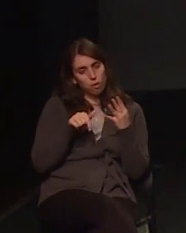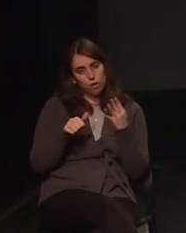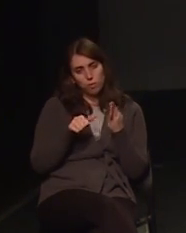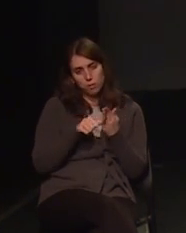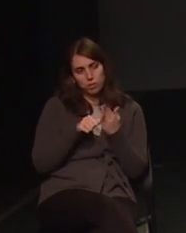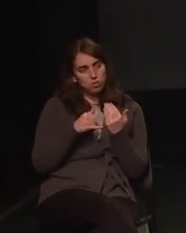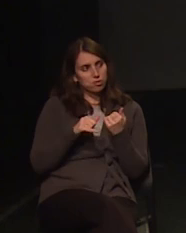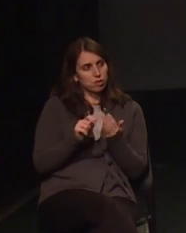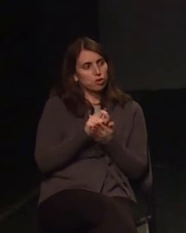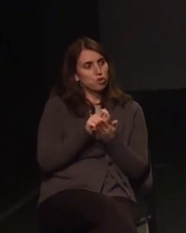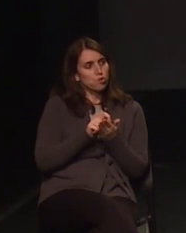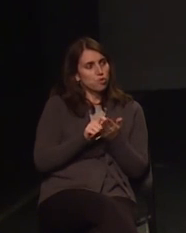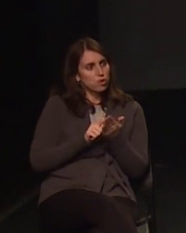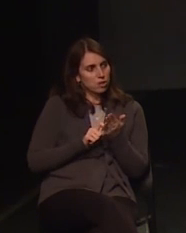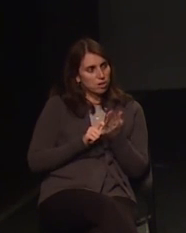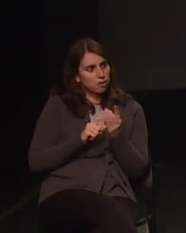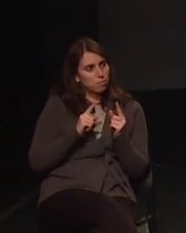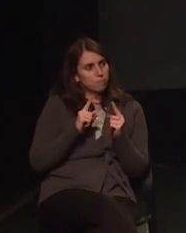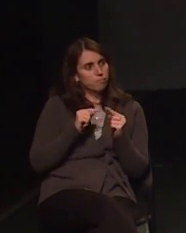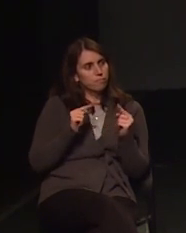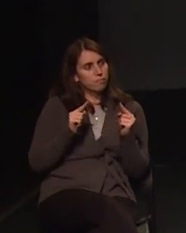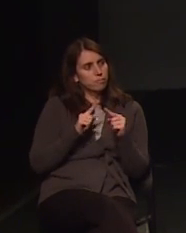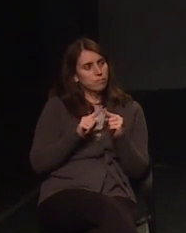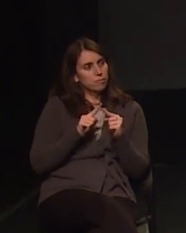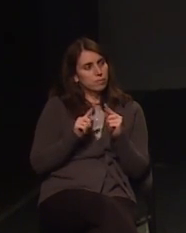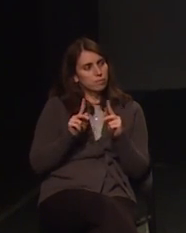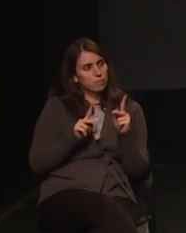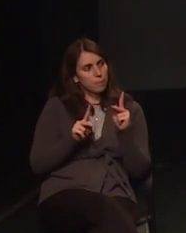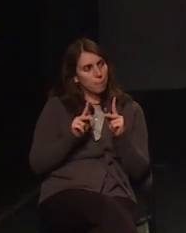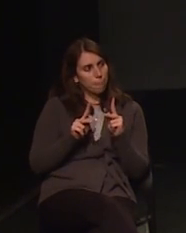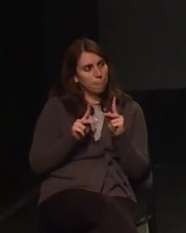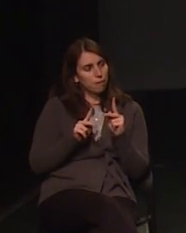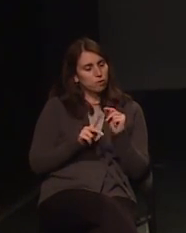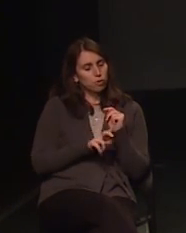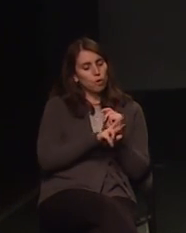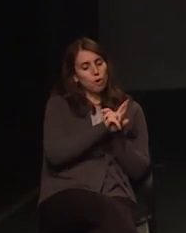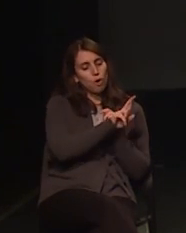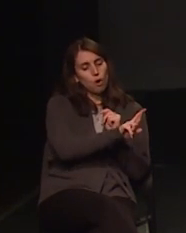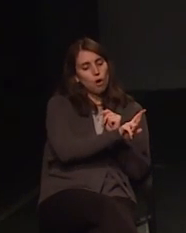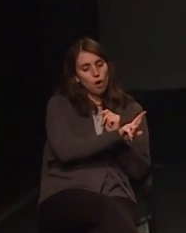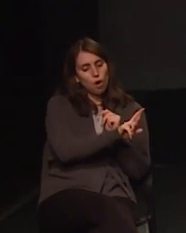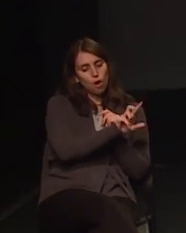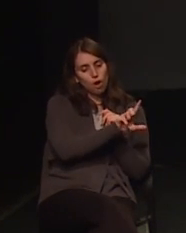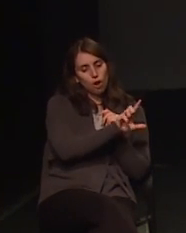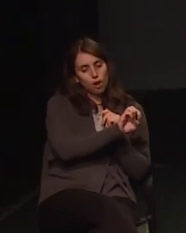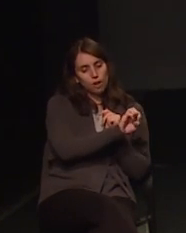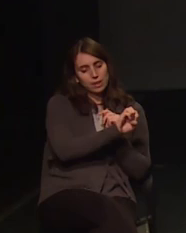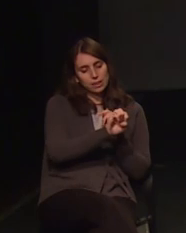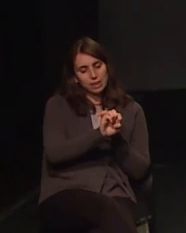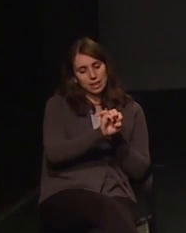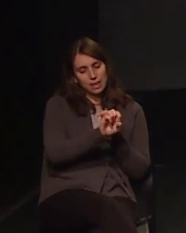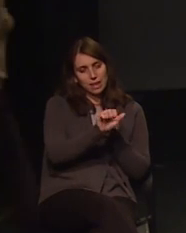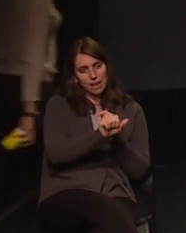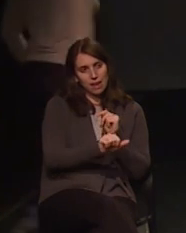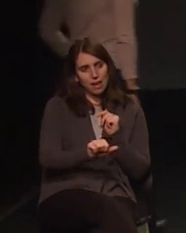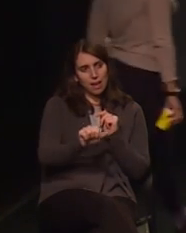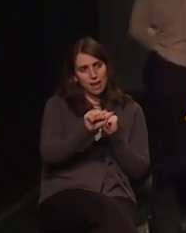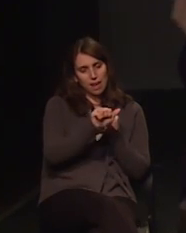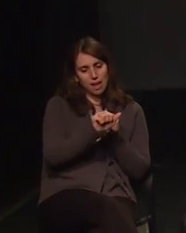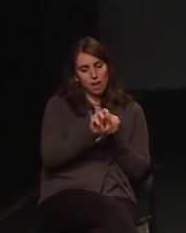group of people. So if you reach me, that's R Lee, L-E-E, at Art Spiral,